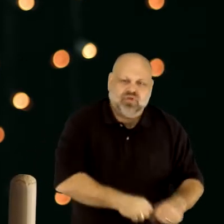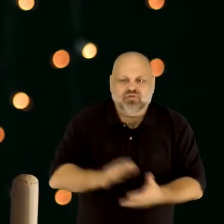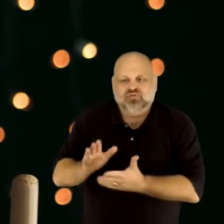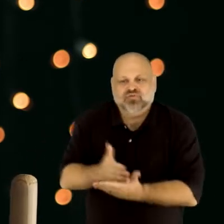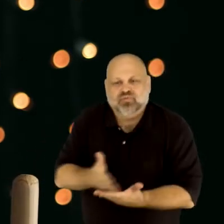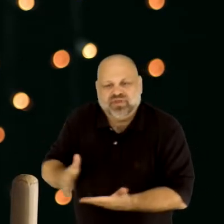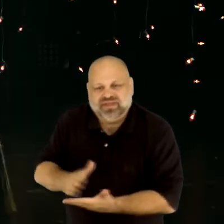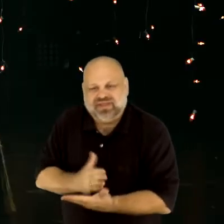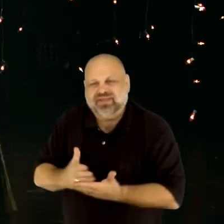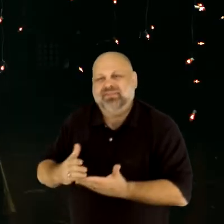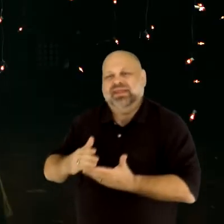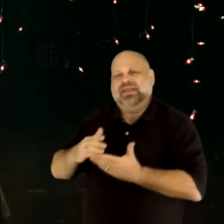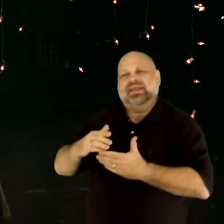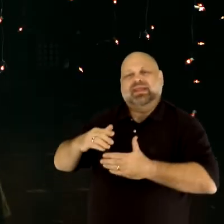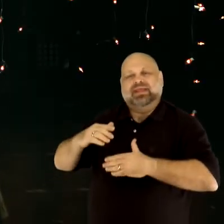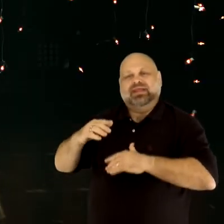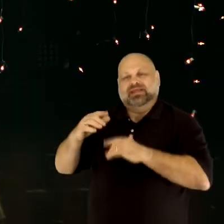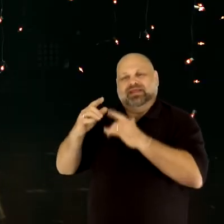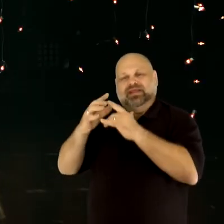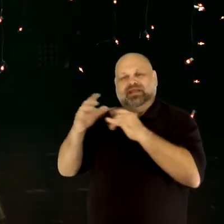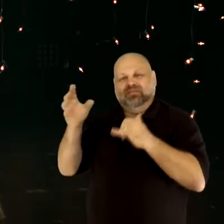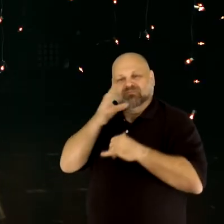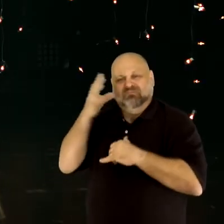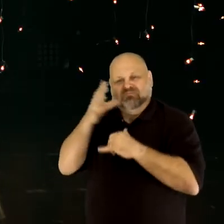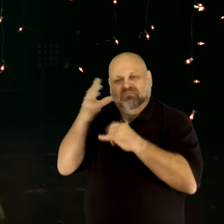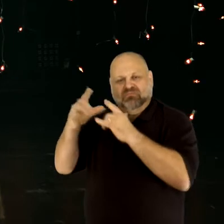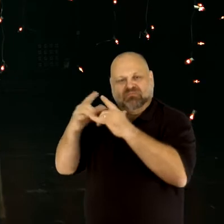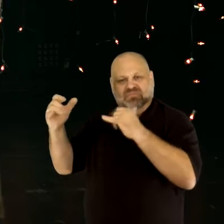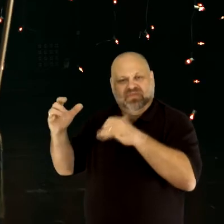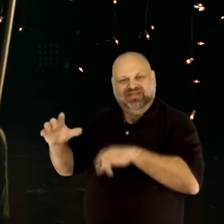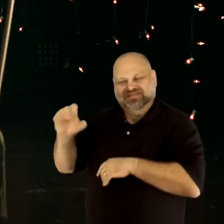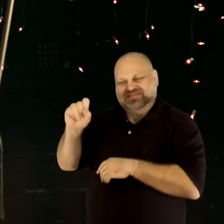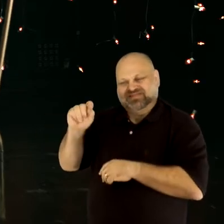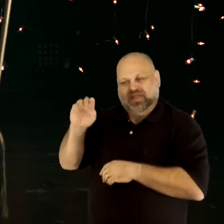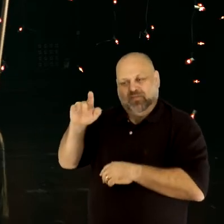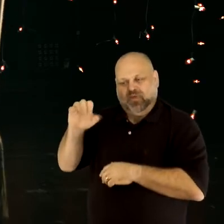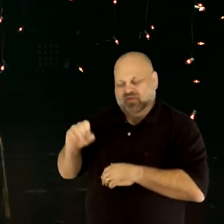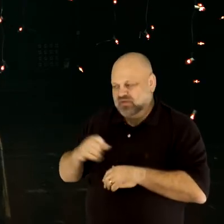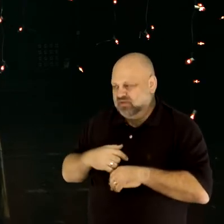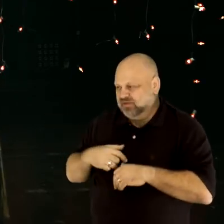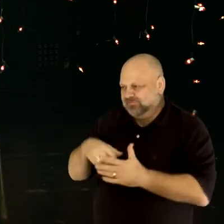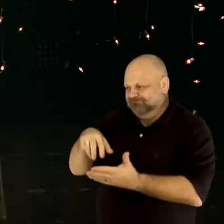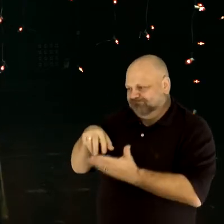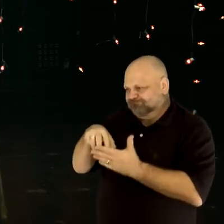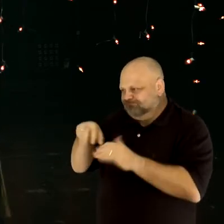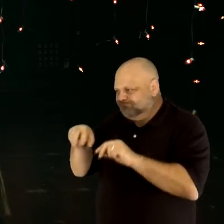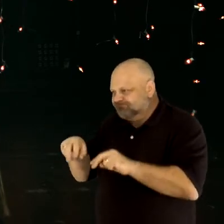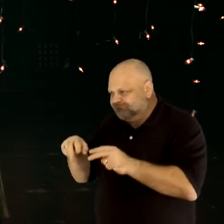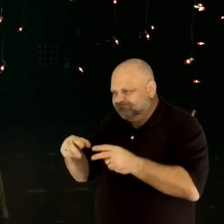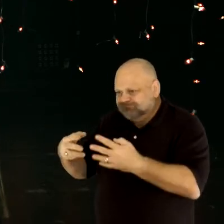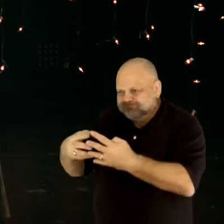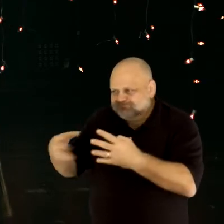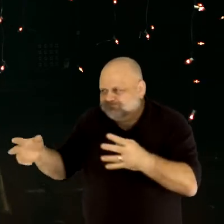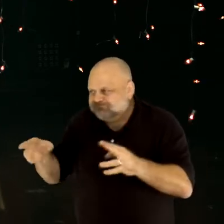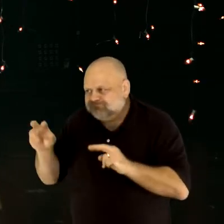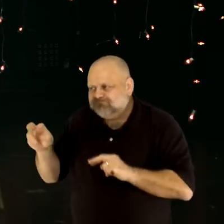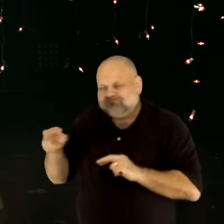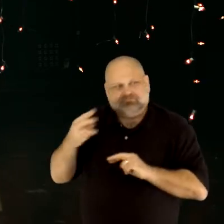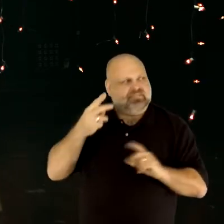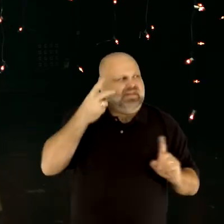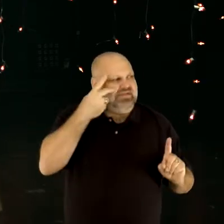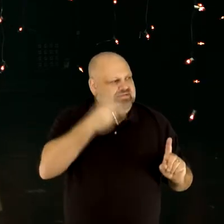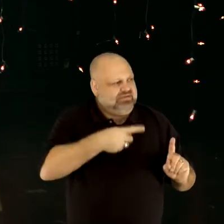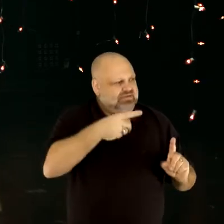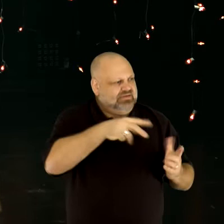stables. Picture this, I'm standing there in the stall. The door opens, I turn and see them standing right there. This